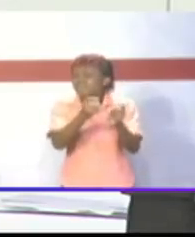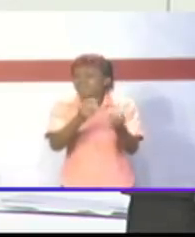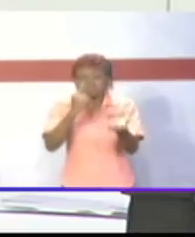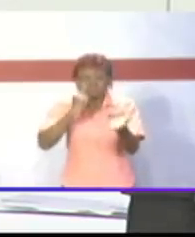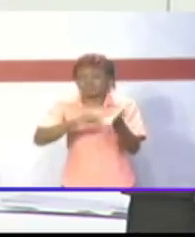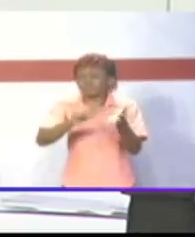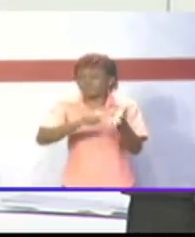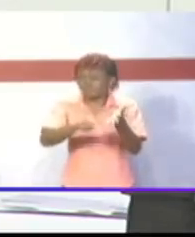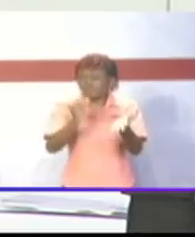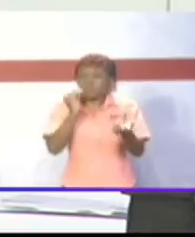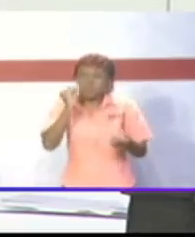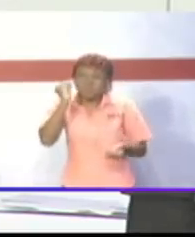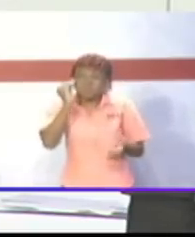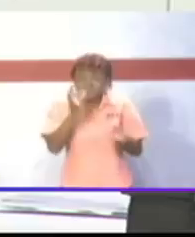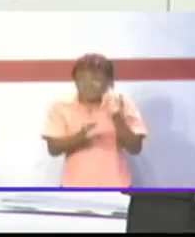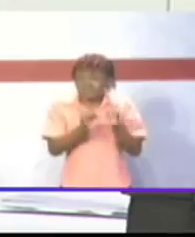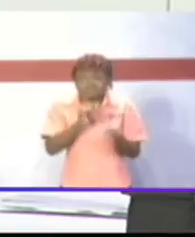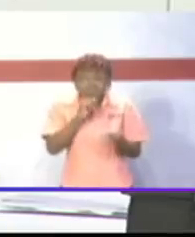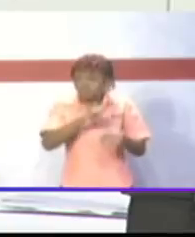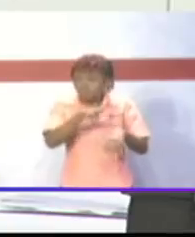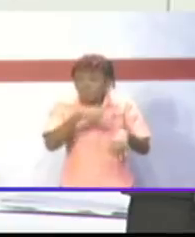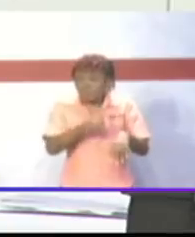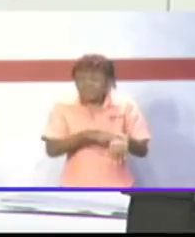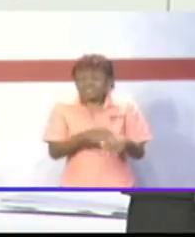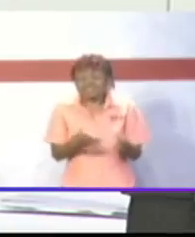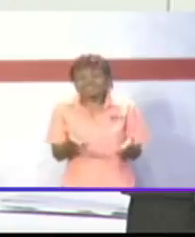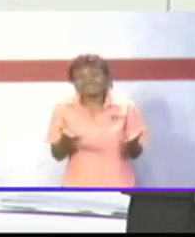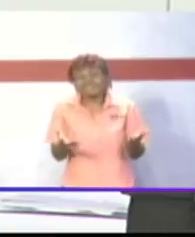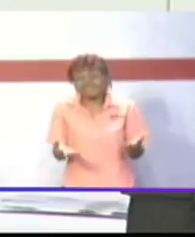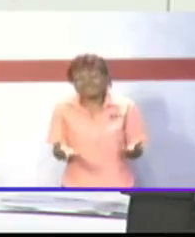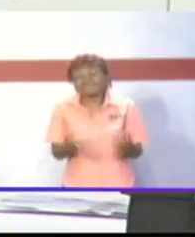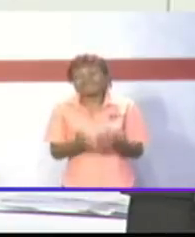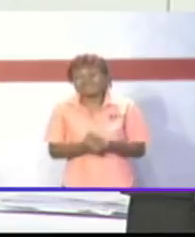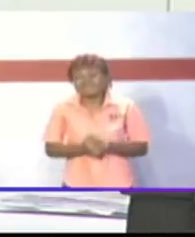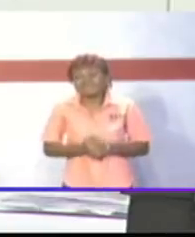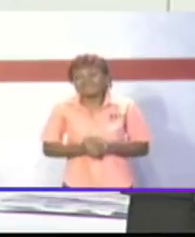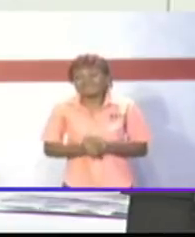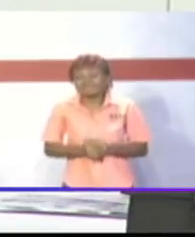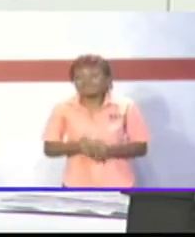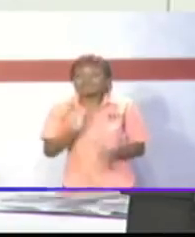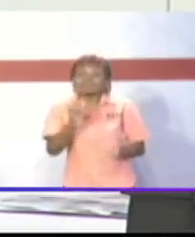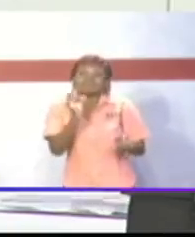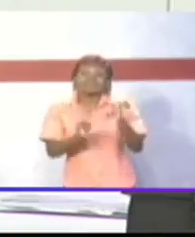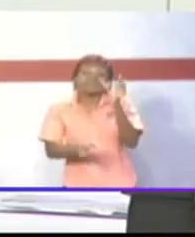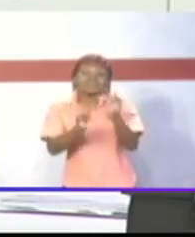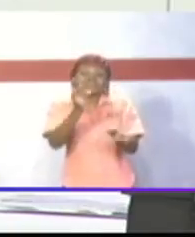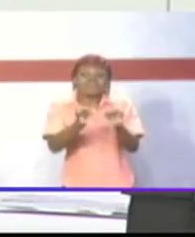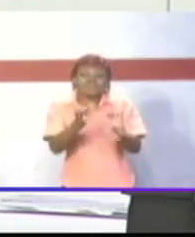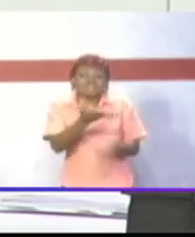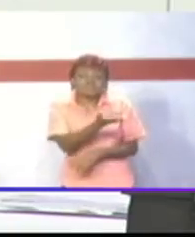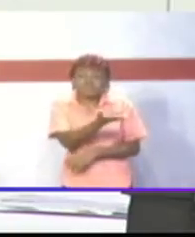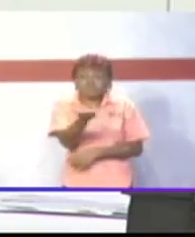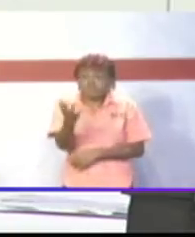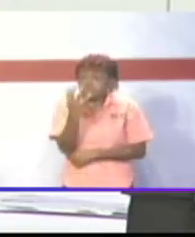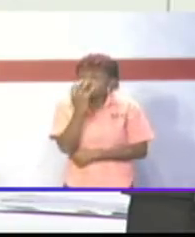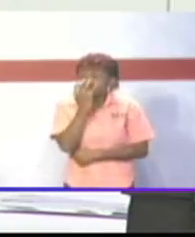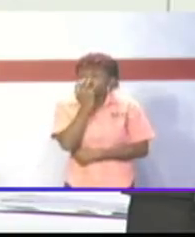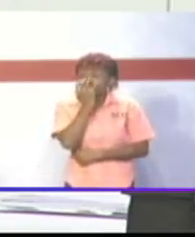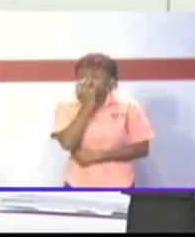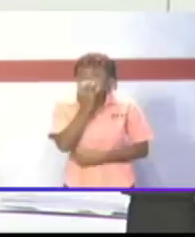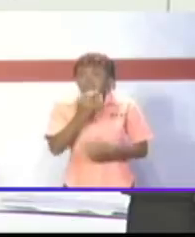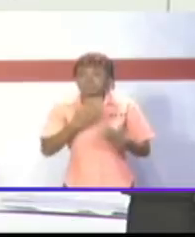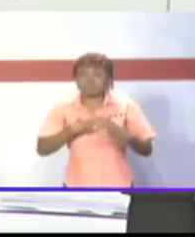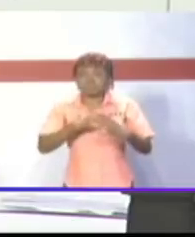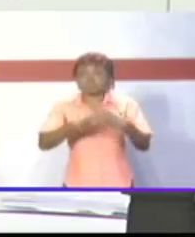oximeters, and we again give them figures. So if they are breathing on room air, which most of them are, you will notice a fall in